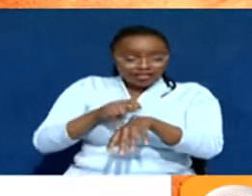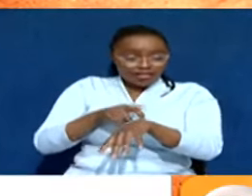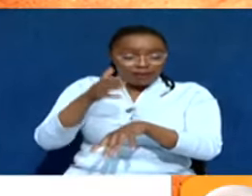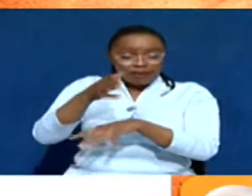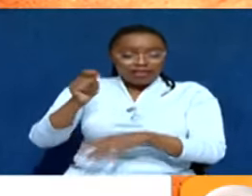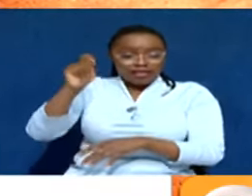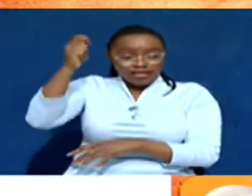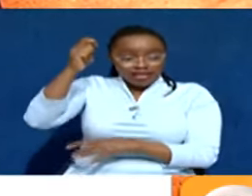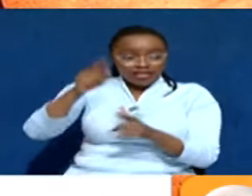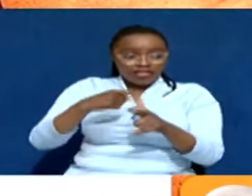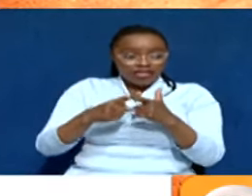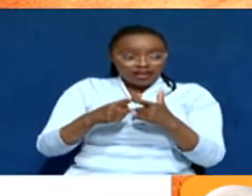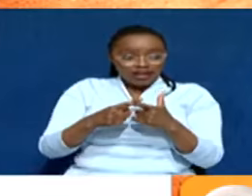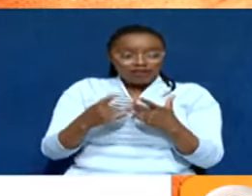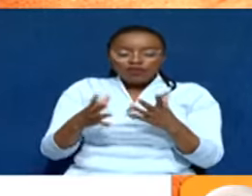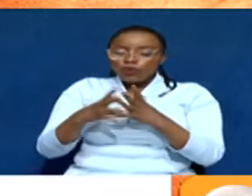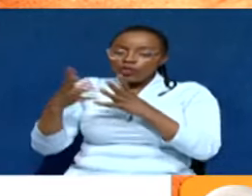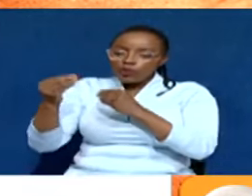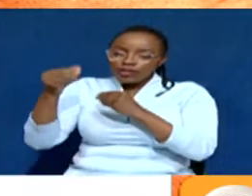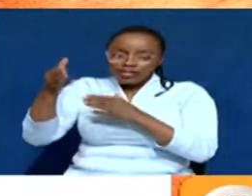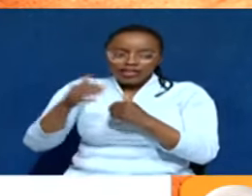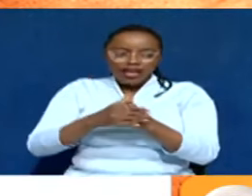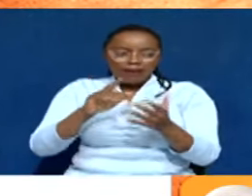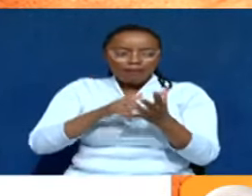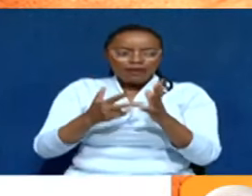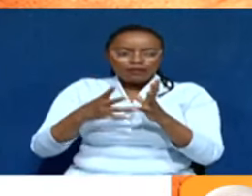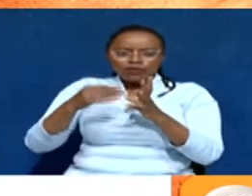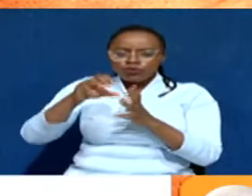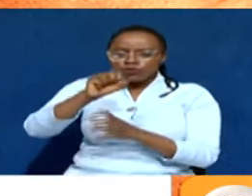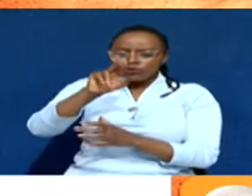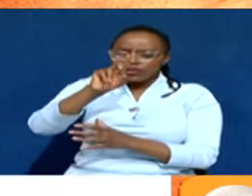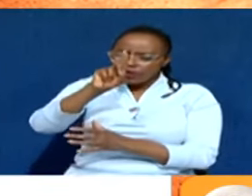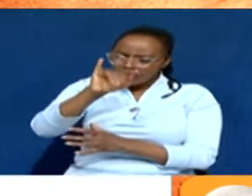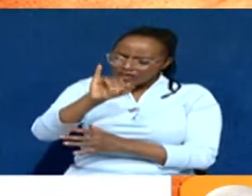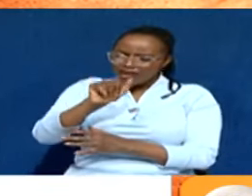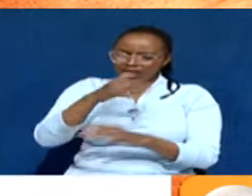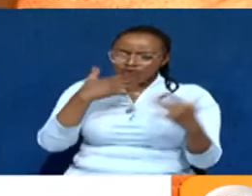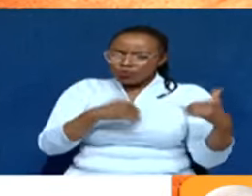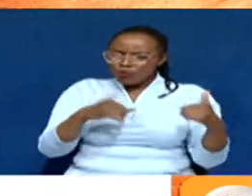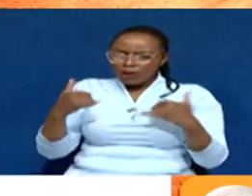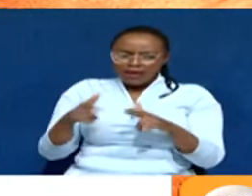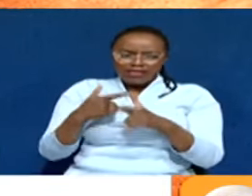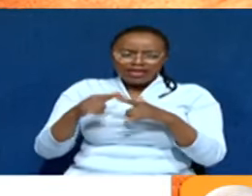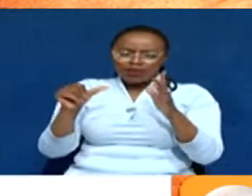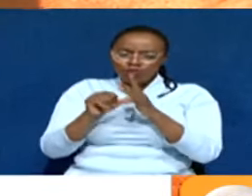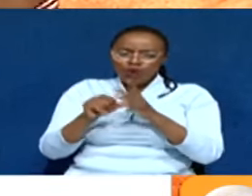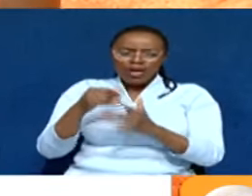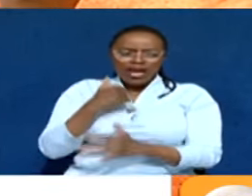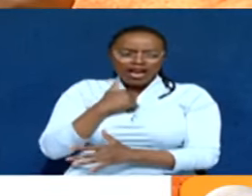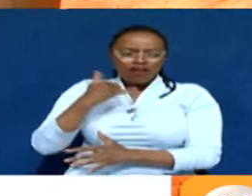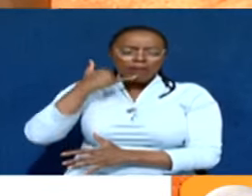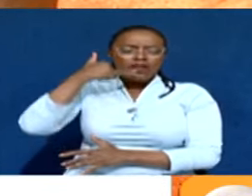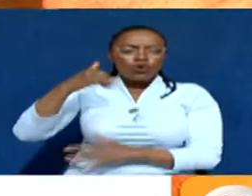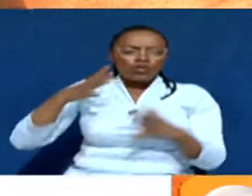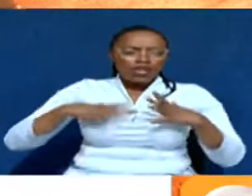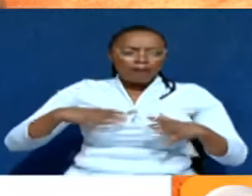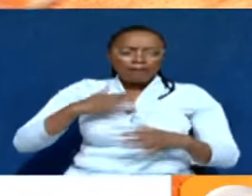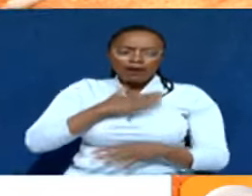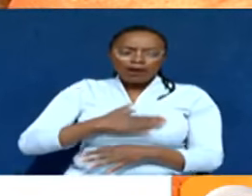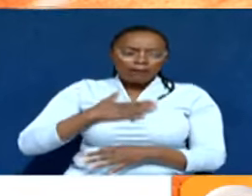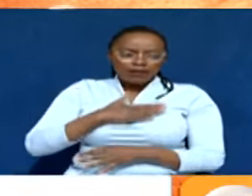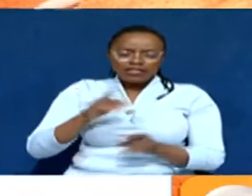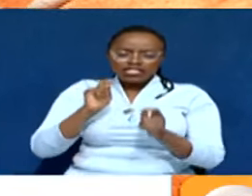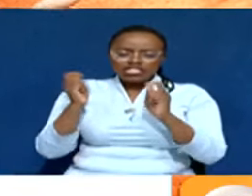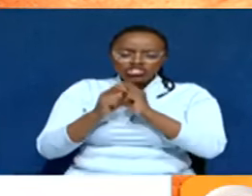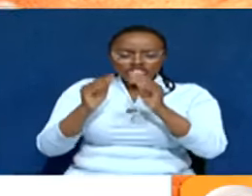in Kenya. Nilienda Saudi kufanya job. Sikuenda Saudi kucheza. Now, nimepata shida. I'm calling this guy, please change